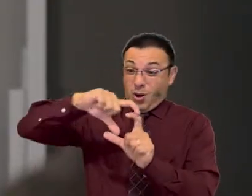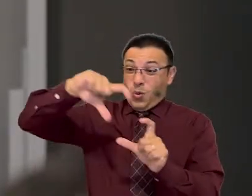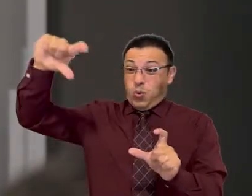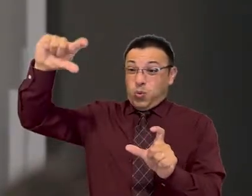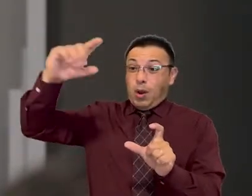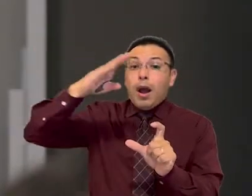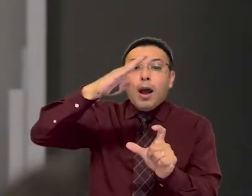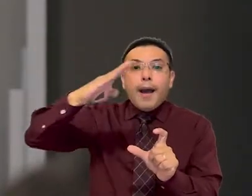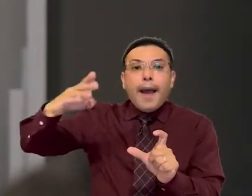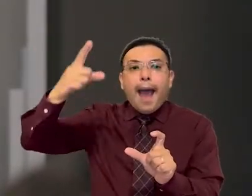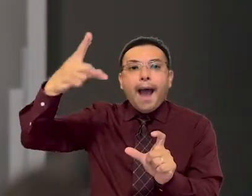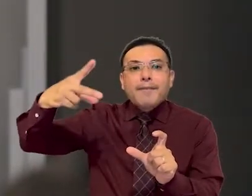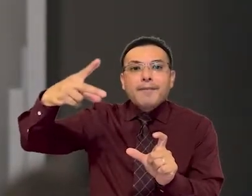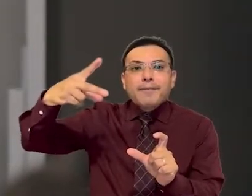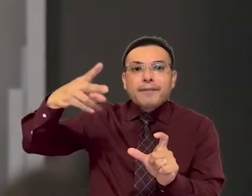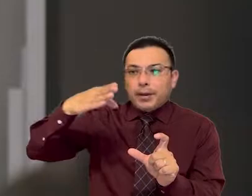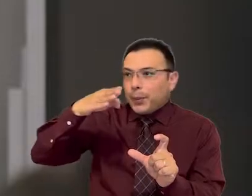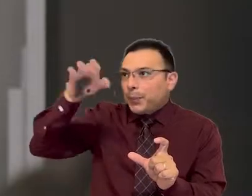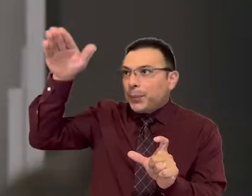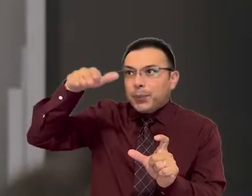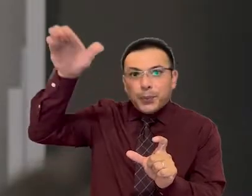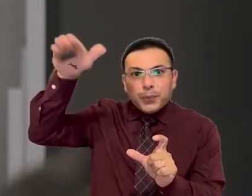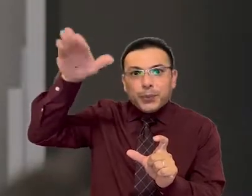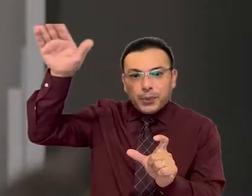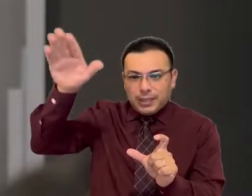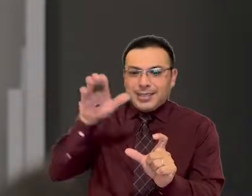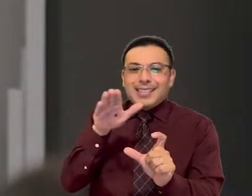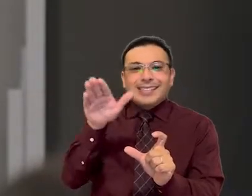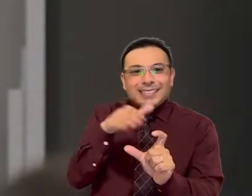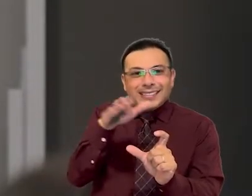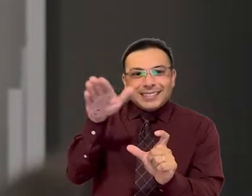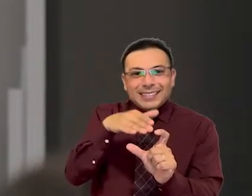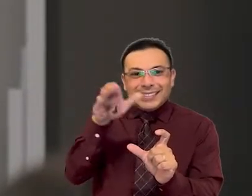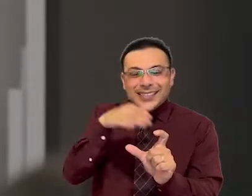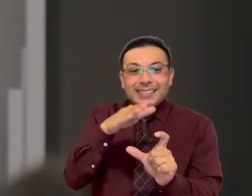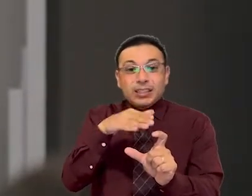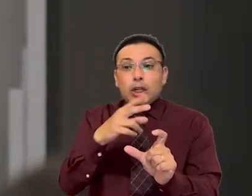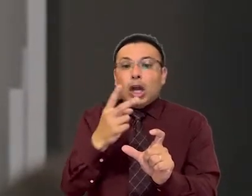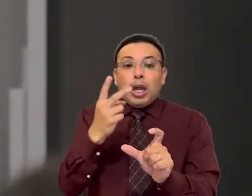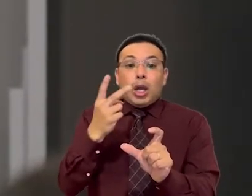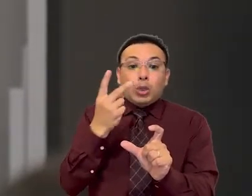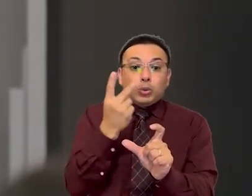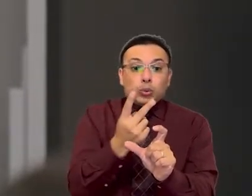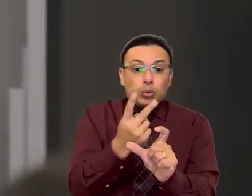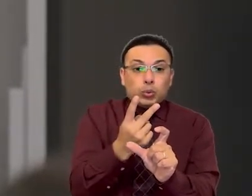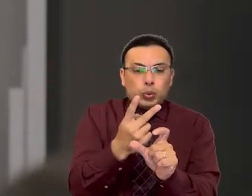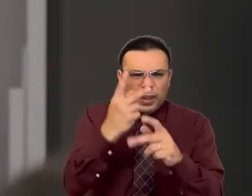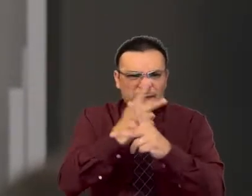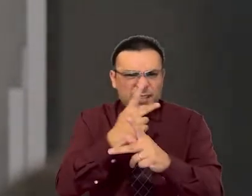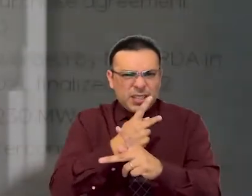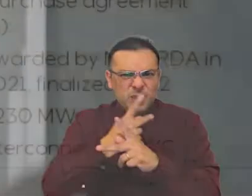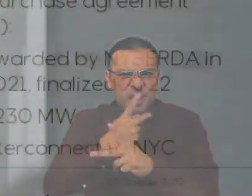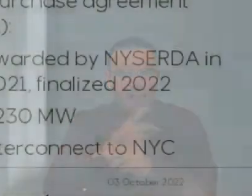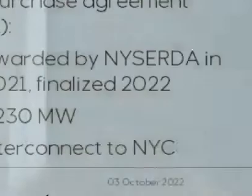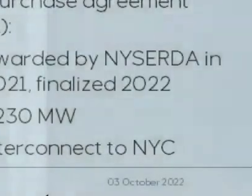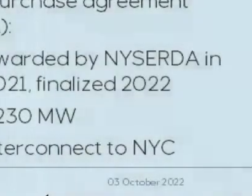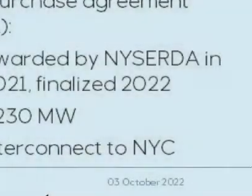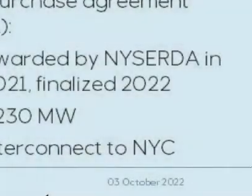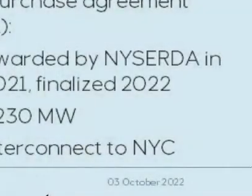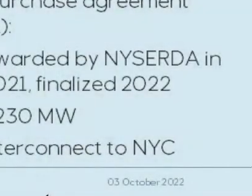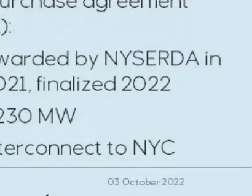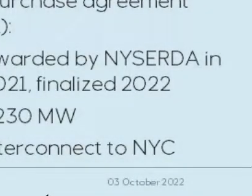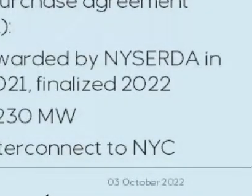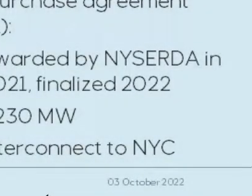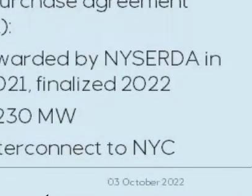area. We're actively looking for opportunities to subscribe the power from Beacon Wind 2, and that's the gray area of the lease area.